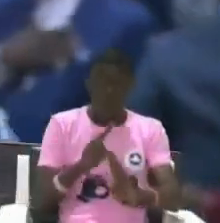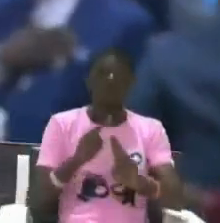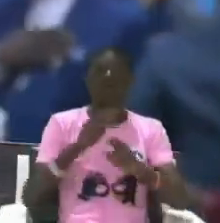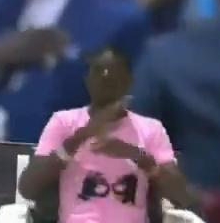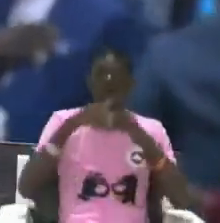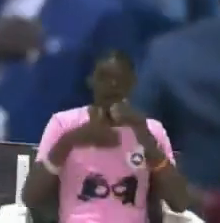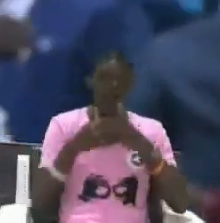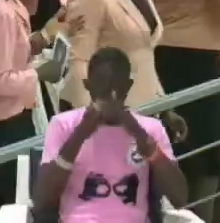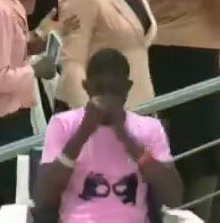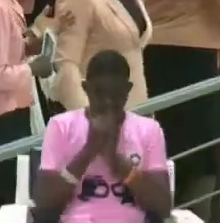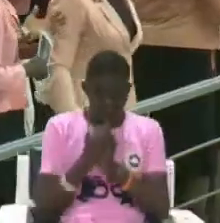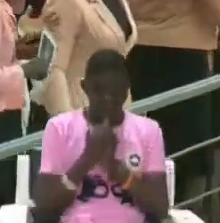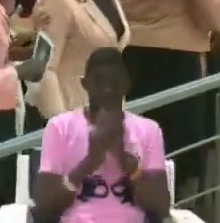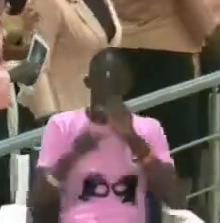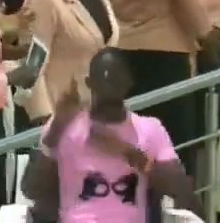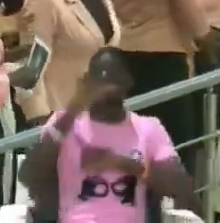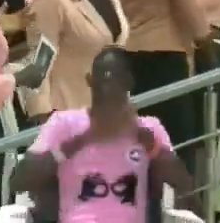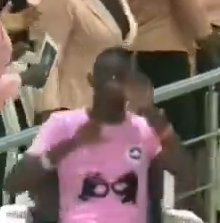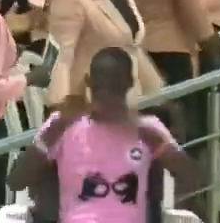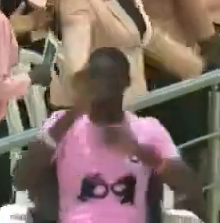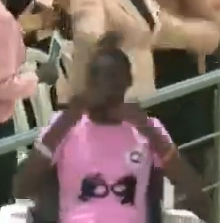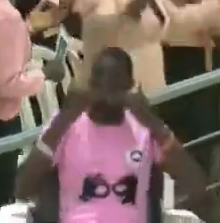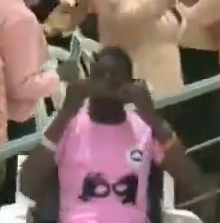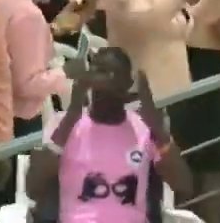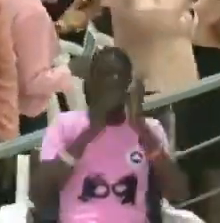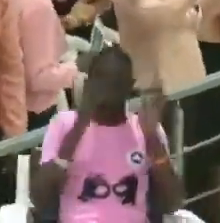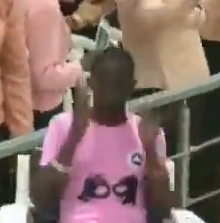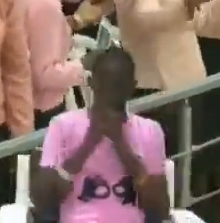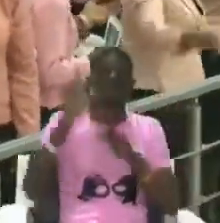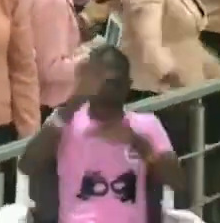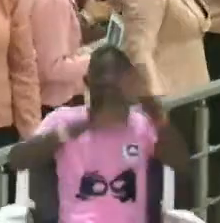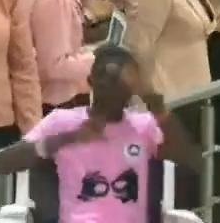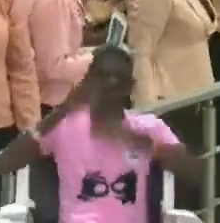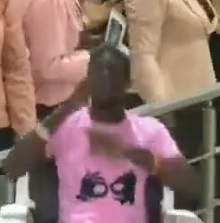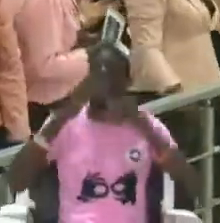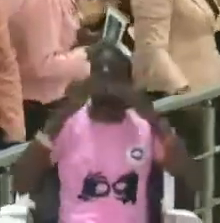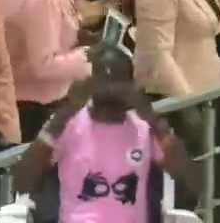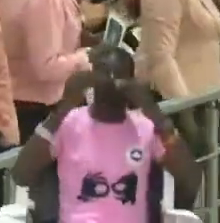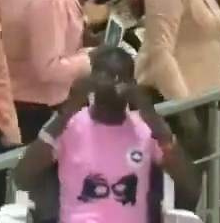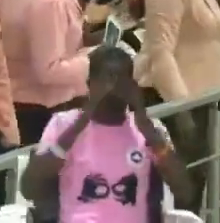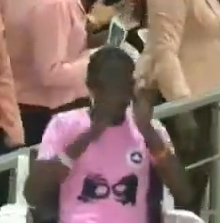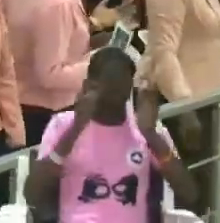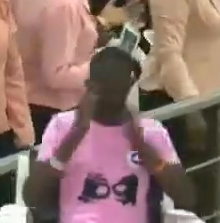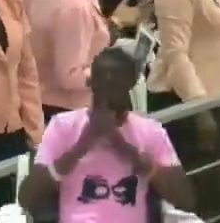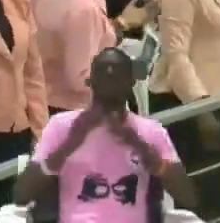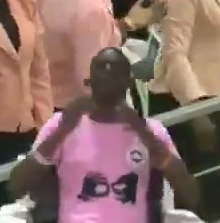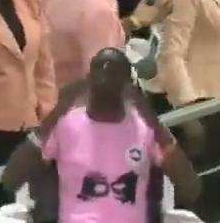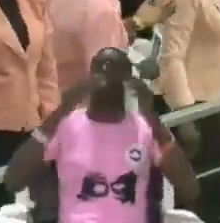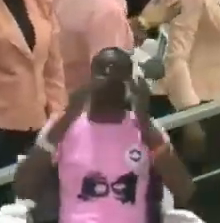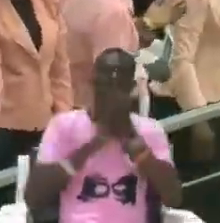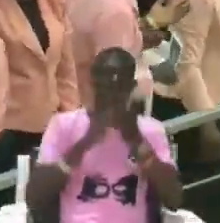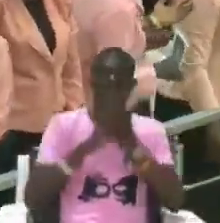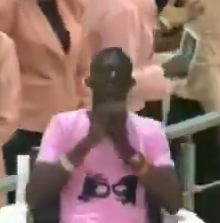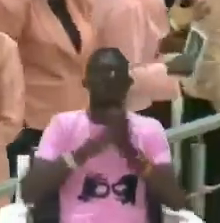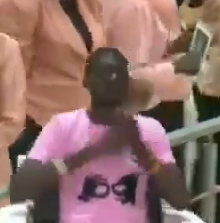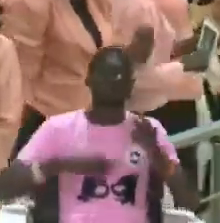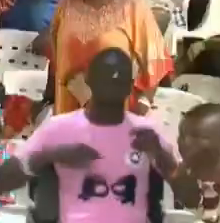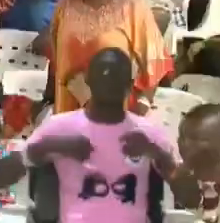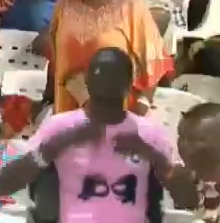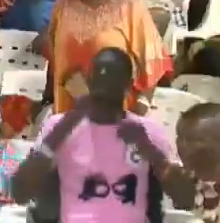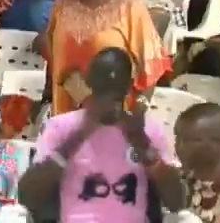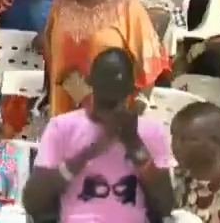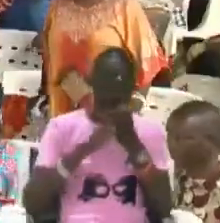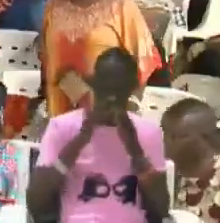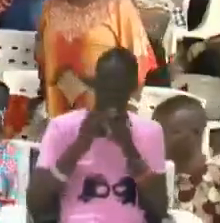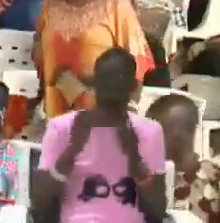Oh yes, Maseke Lebrayanda Masuntoria. Father, we worship you. Lord, we magnify your holy name. There is